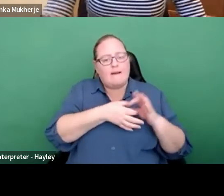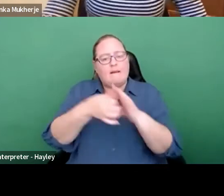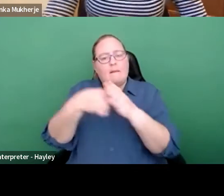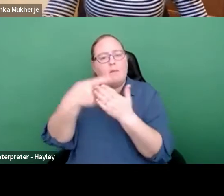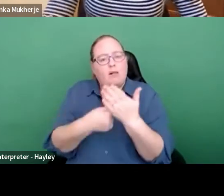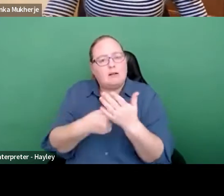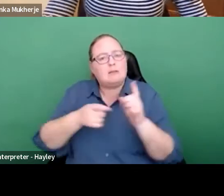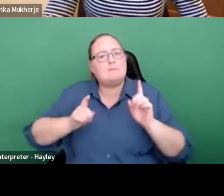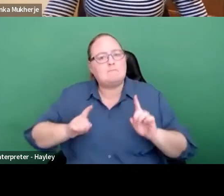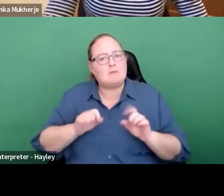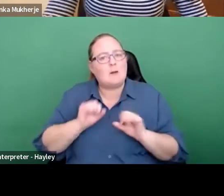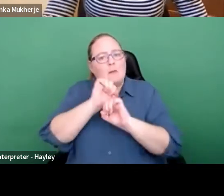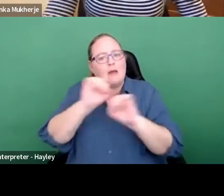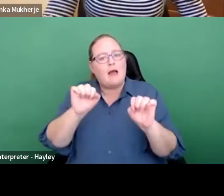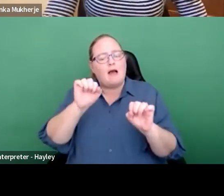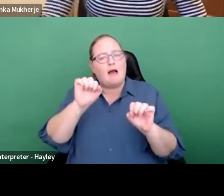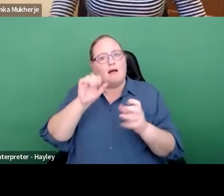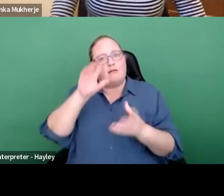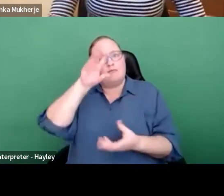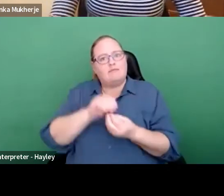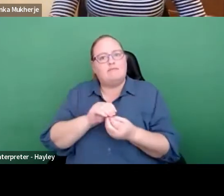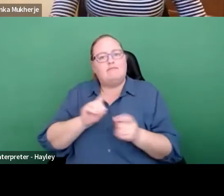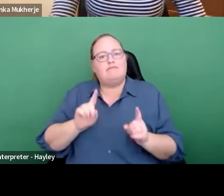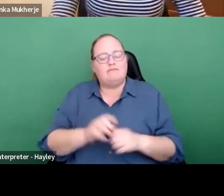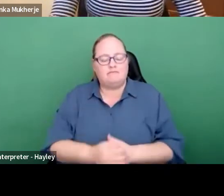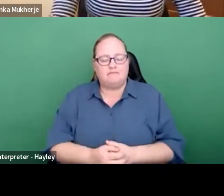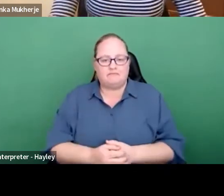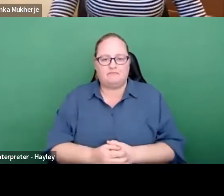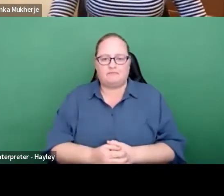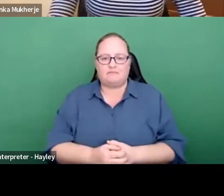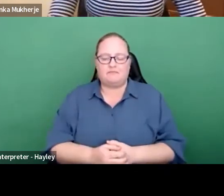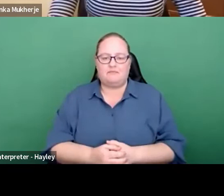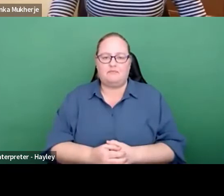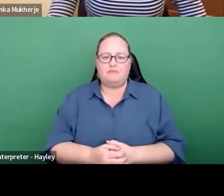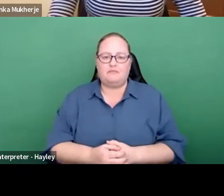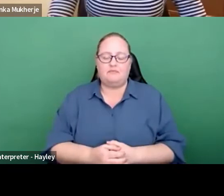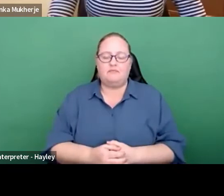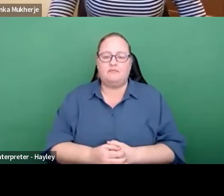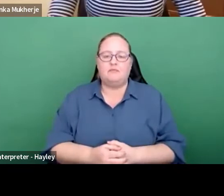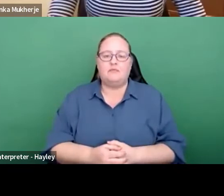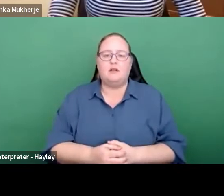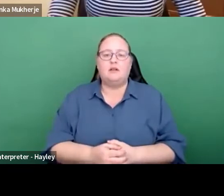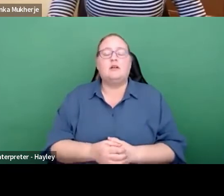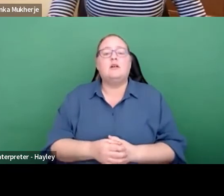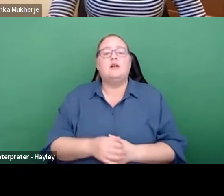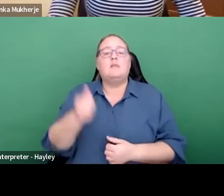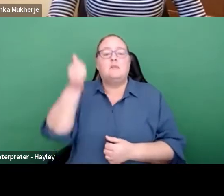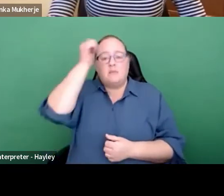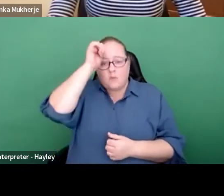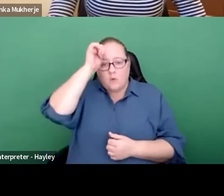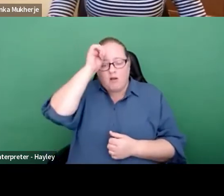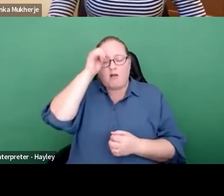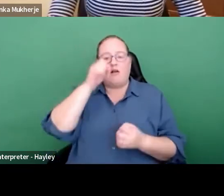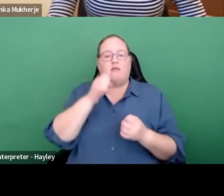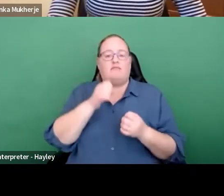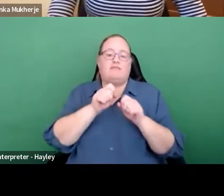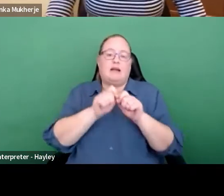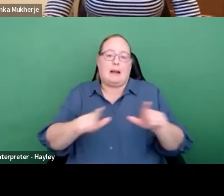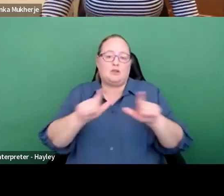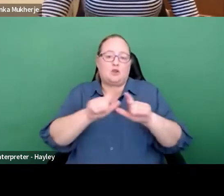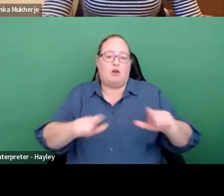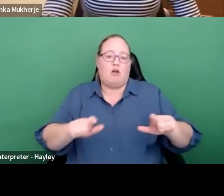Their revelations, their Anthro-vision. So just please note, we have a live captioner, and